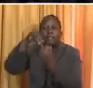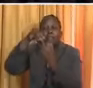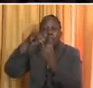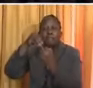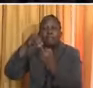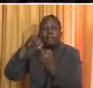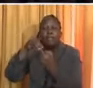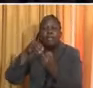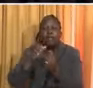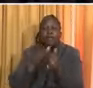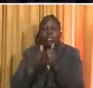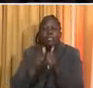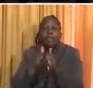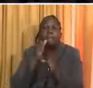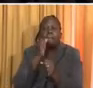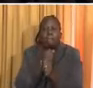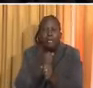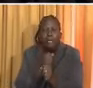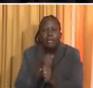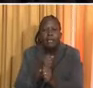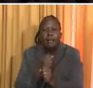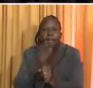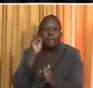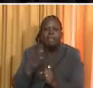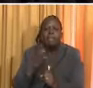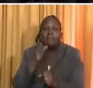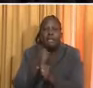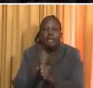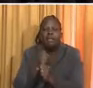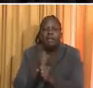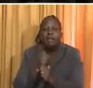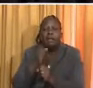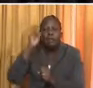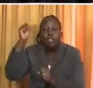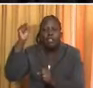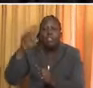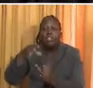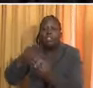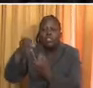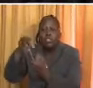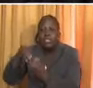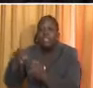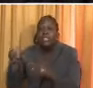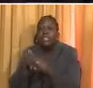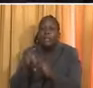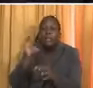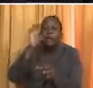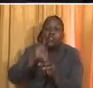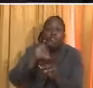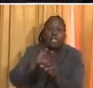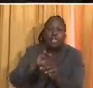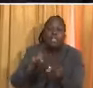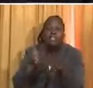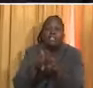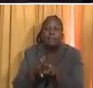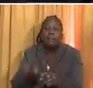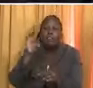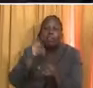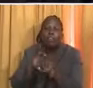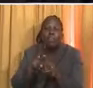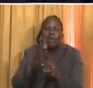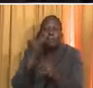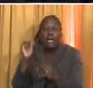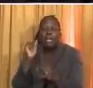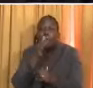that is to make political choices, to be registered as a voter, and to vote by secret ballot in